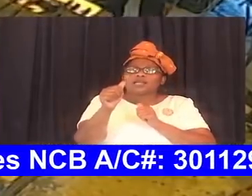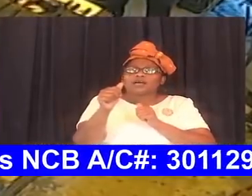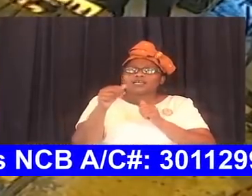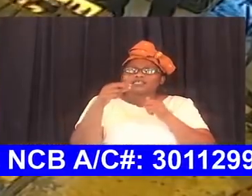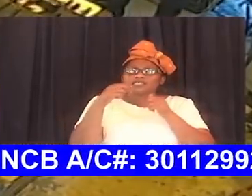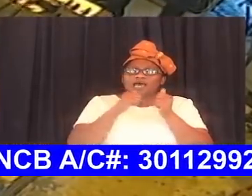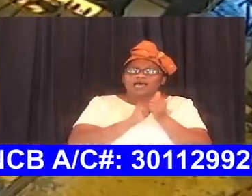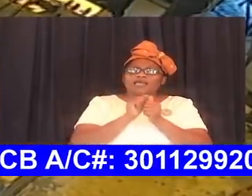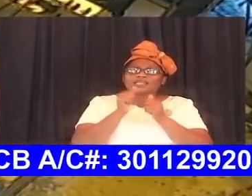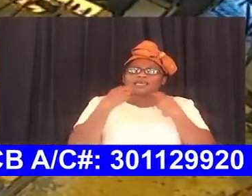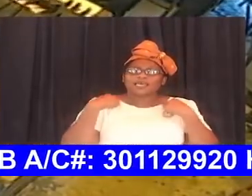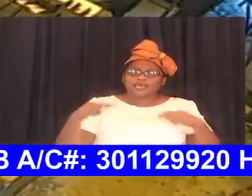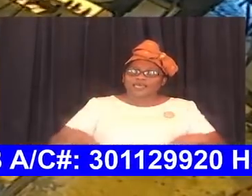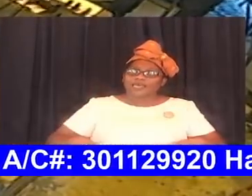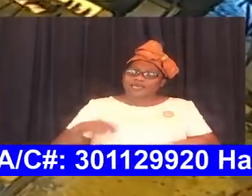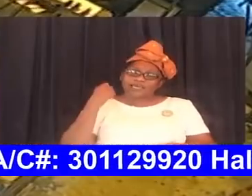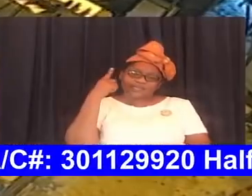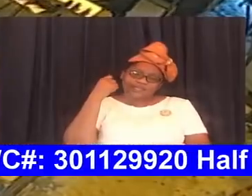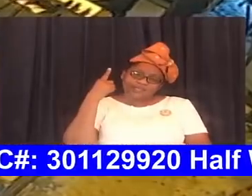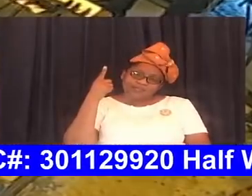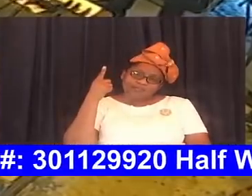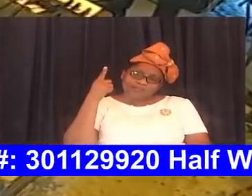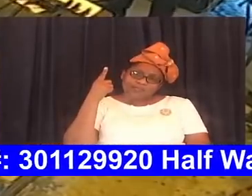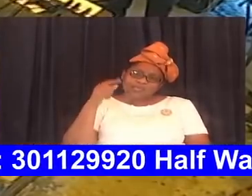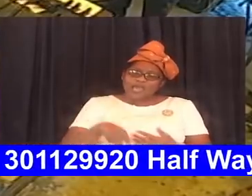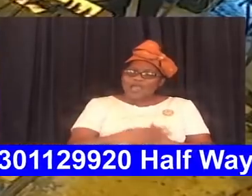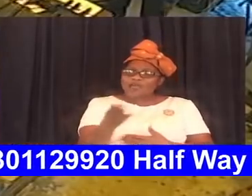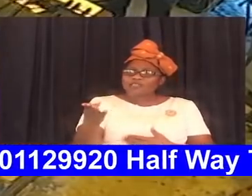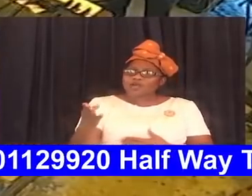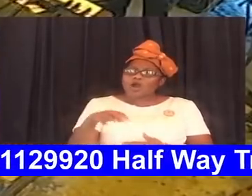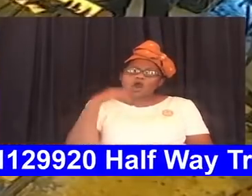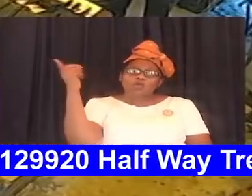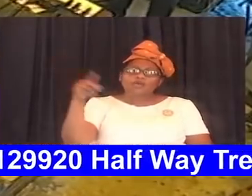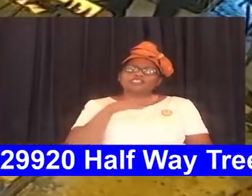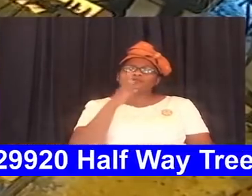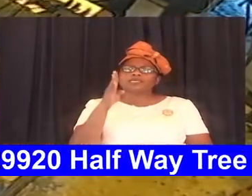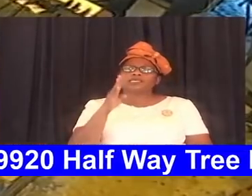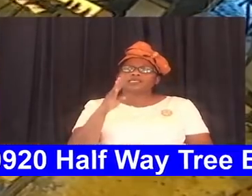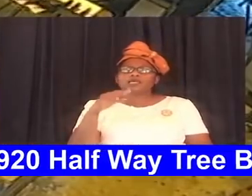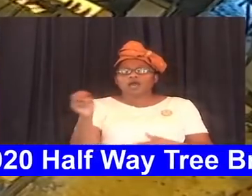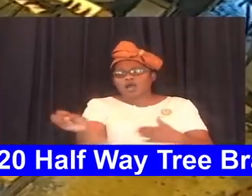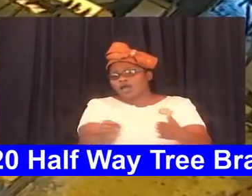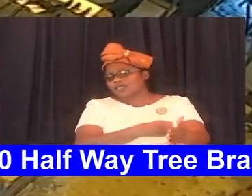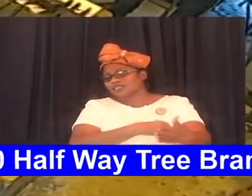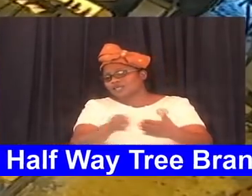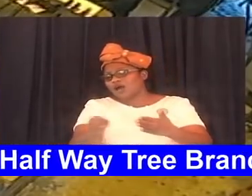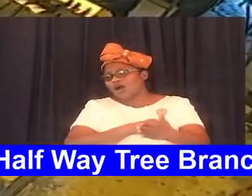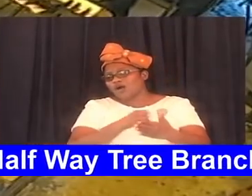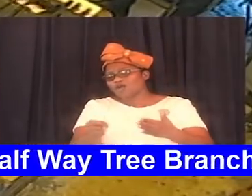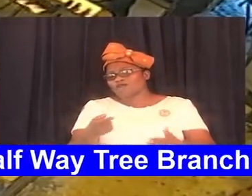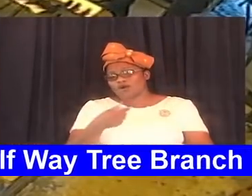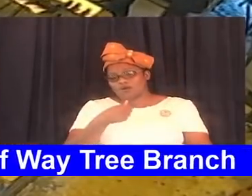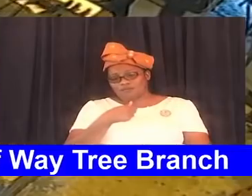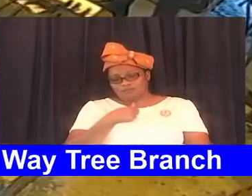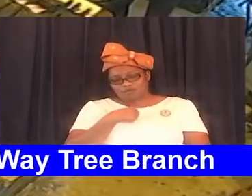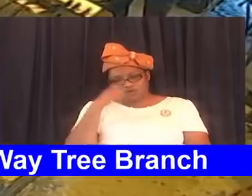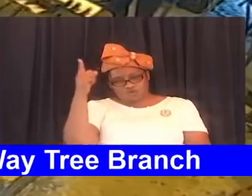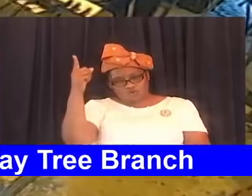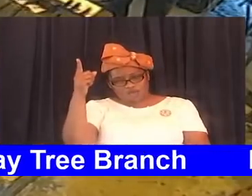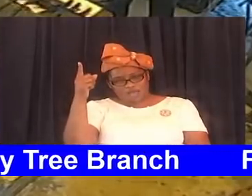human understanding. There will always be a song